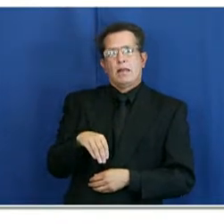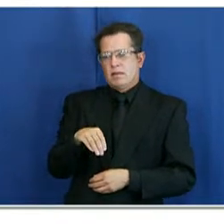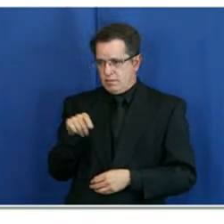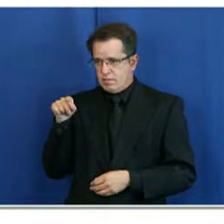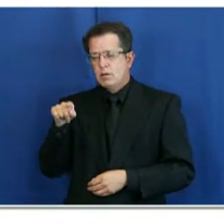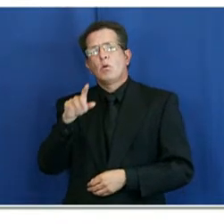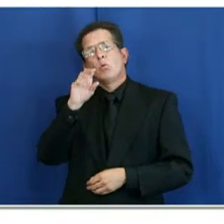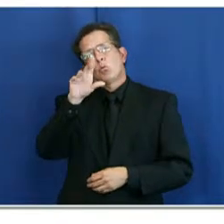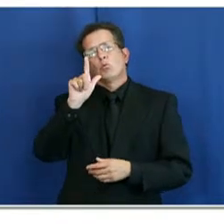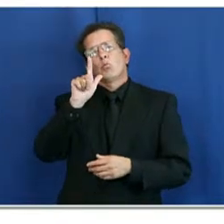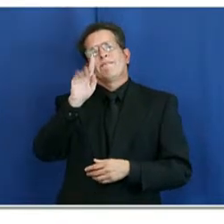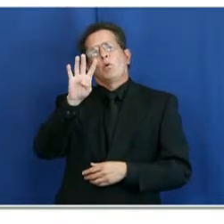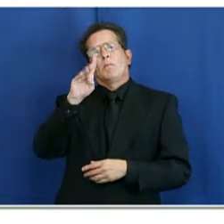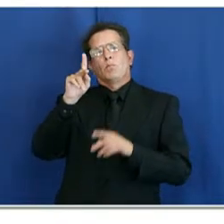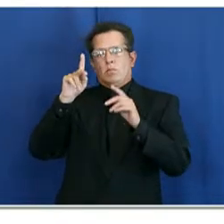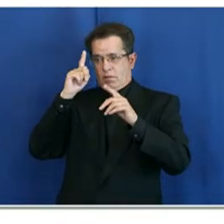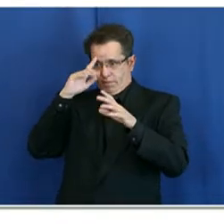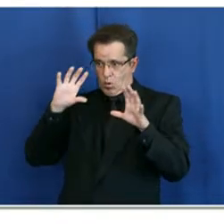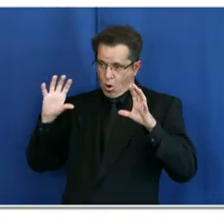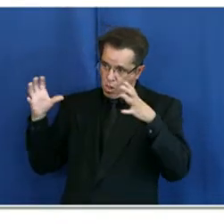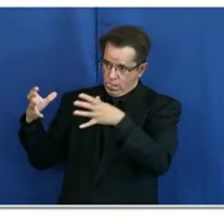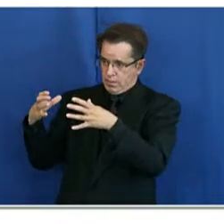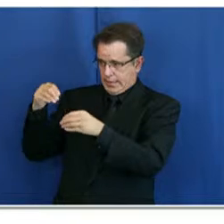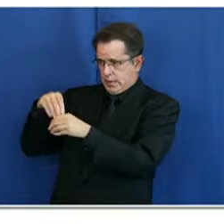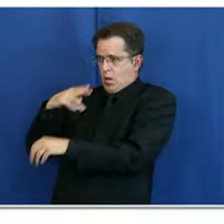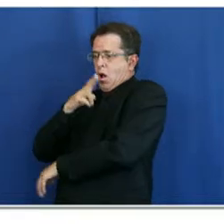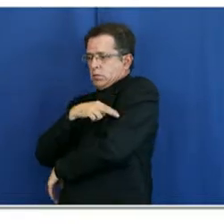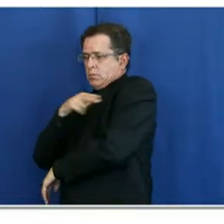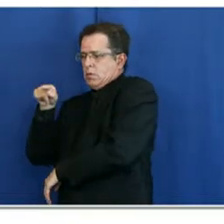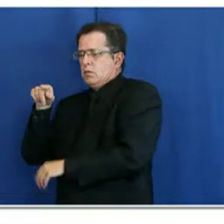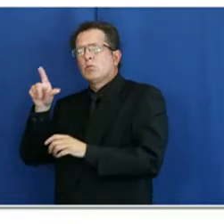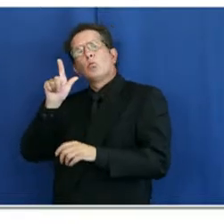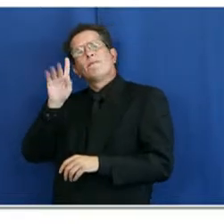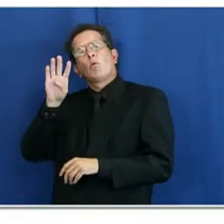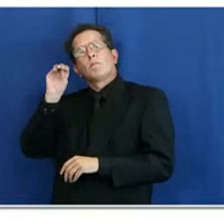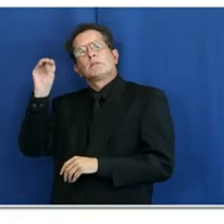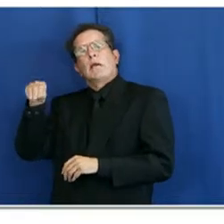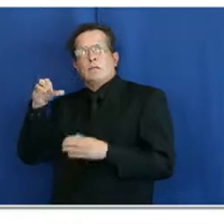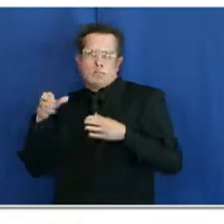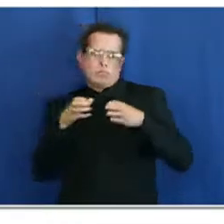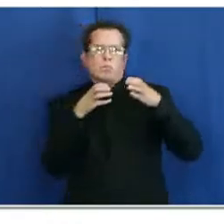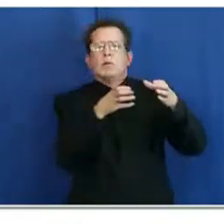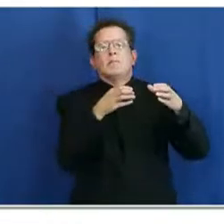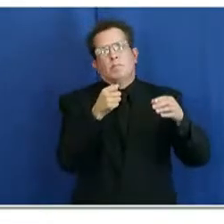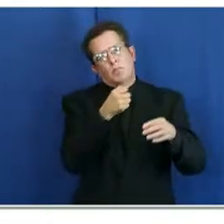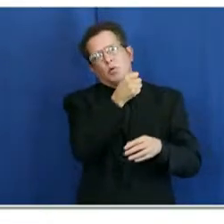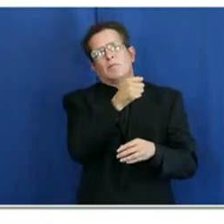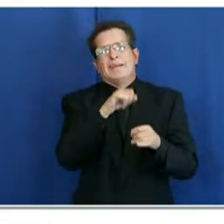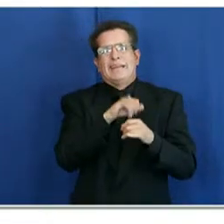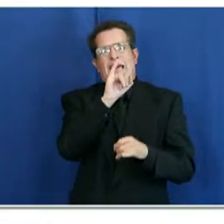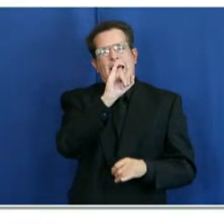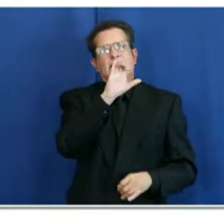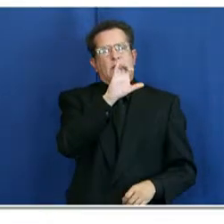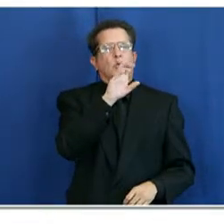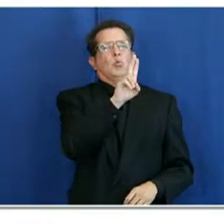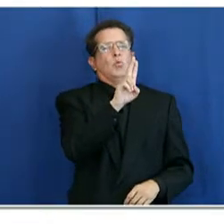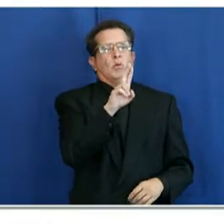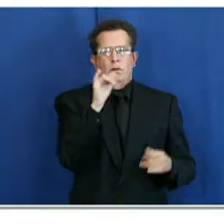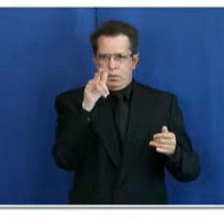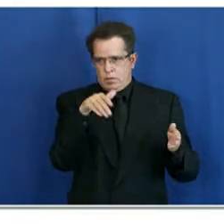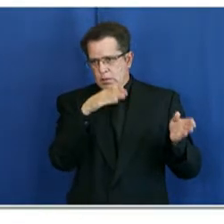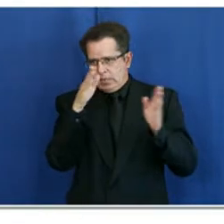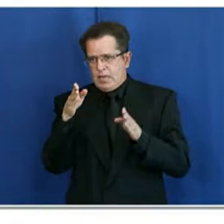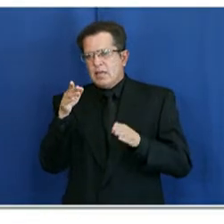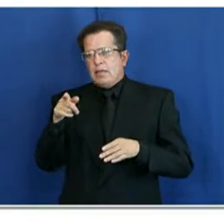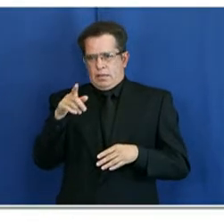and 24% of the total number of those hospitalized. On this next slide, this is our traditional